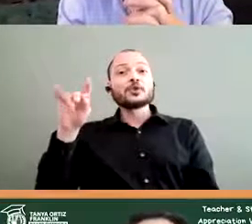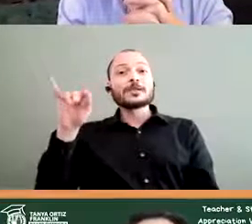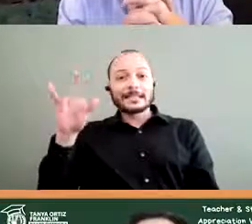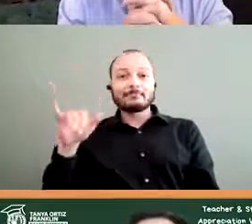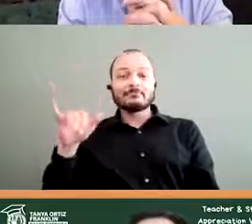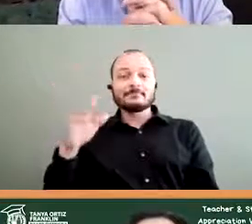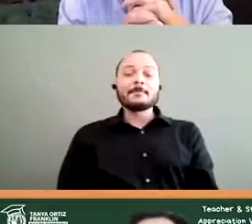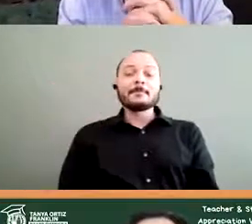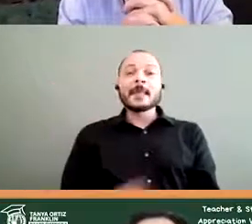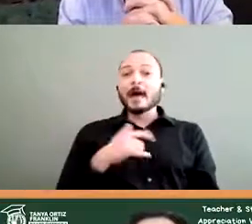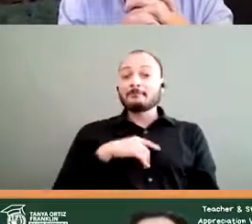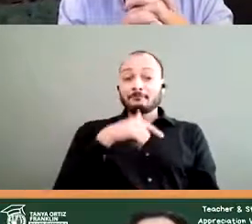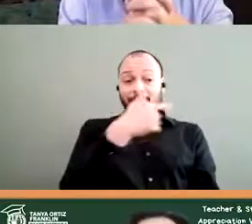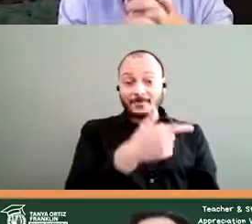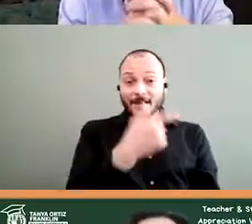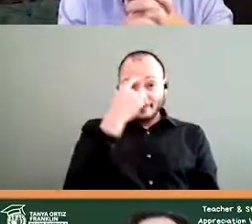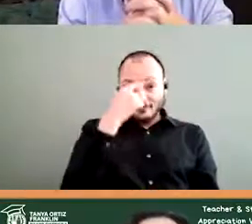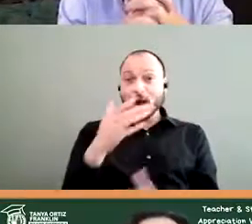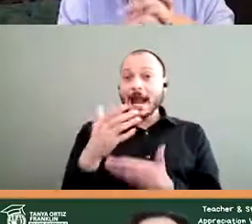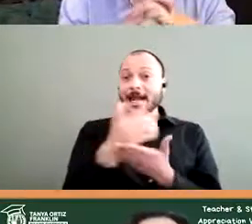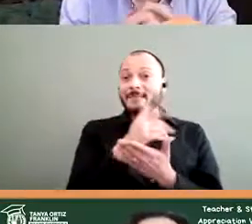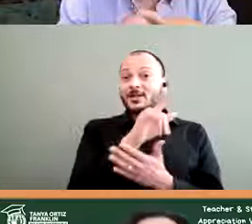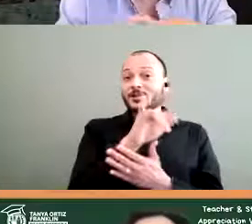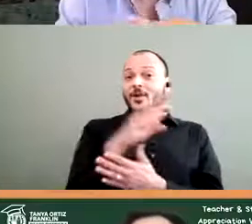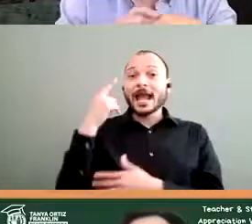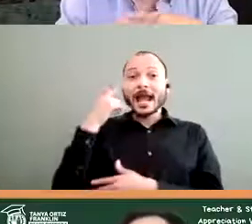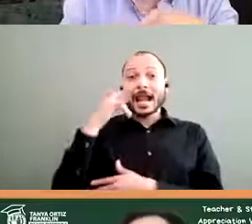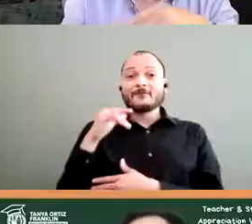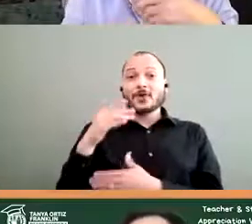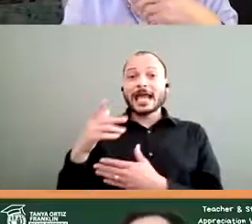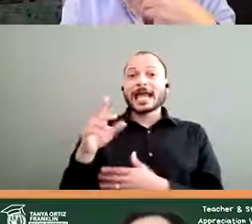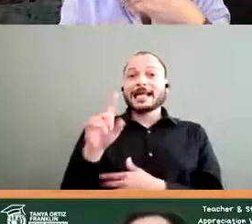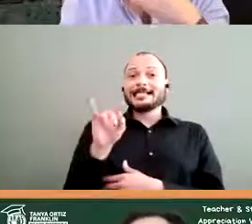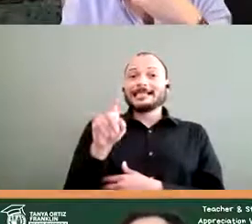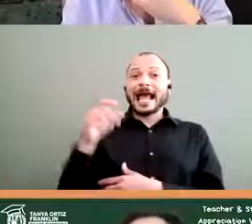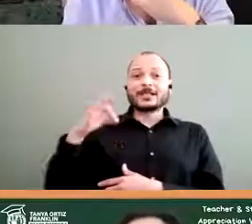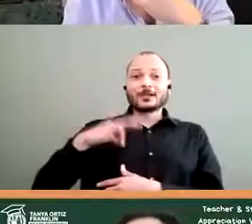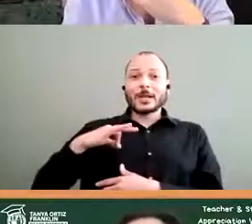claiming your California tax credit.